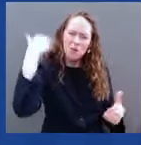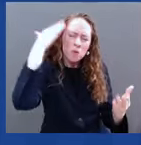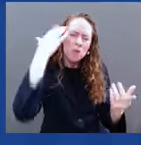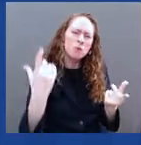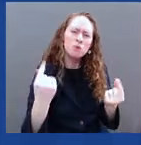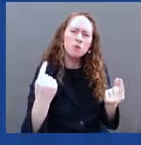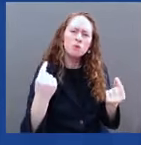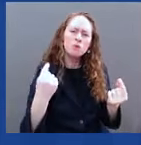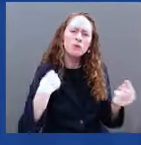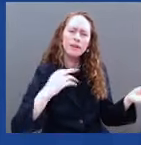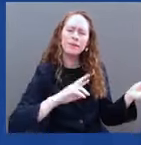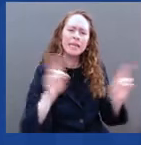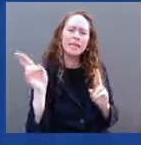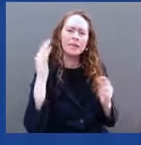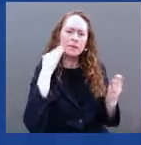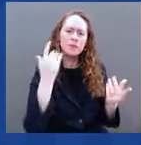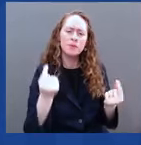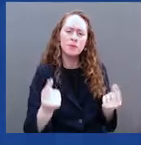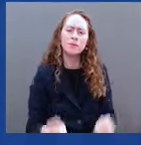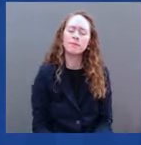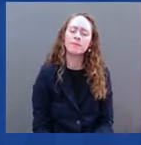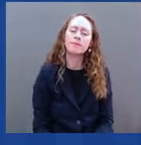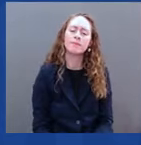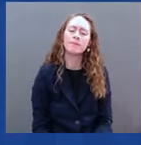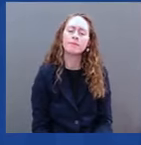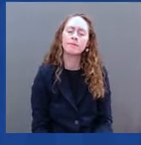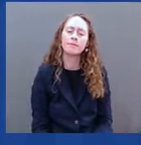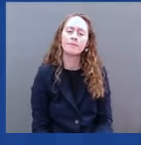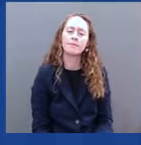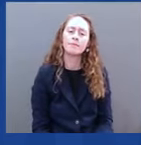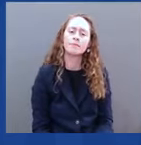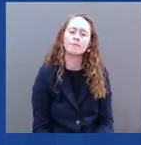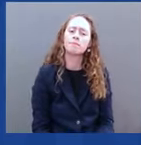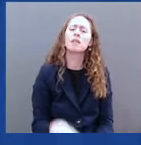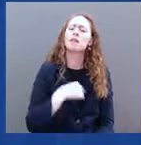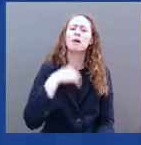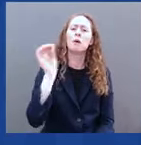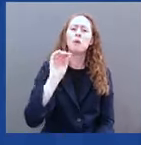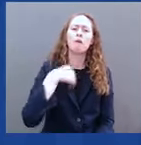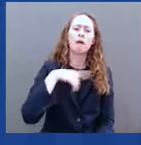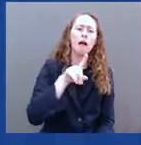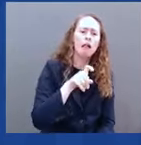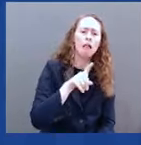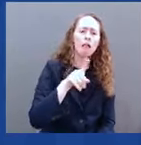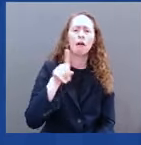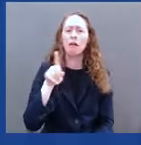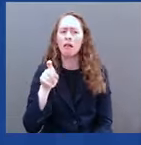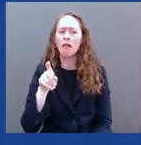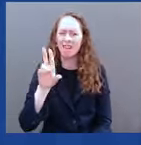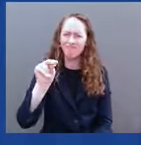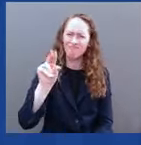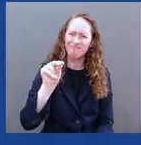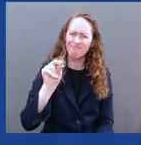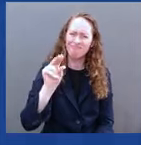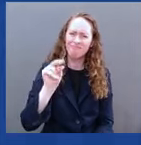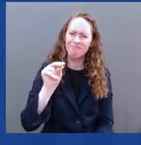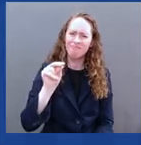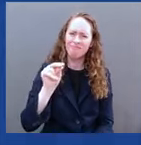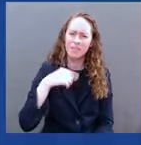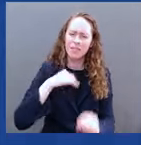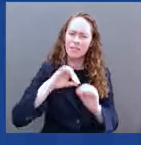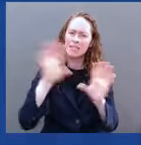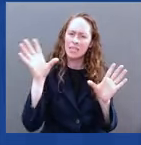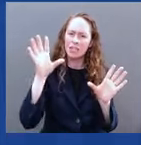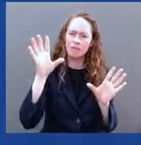is that when the first G7 meeting I attended, like the one I did today, was in Great Britain. And I sat down and I said,